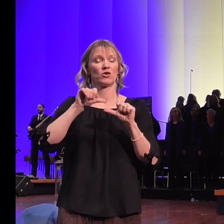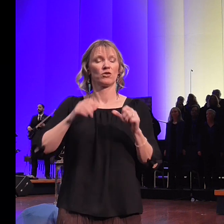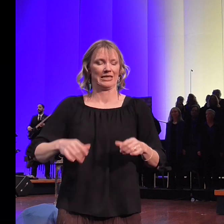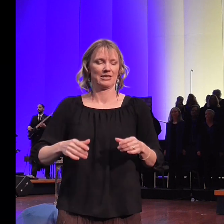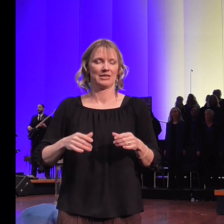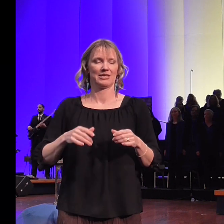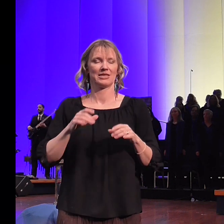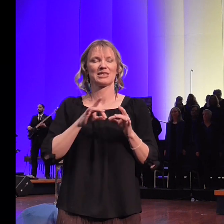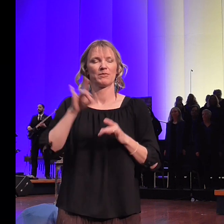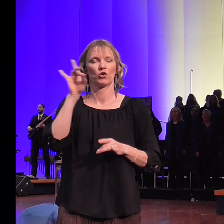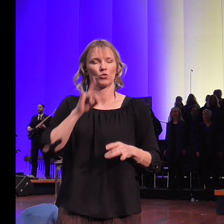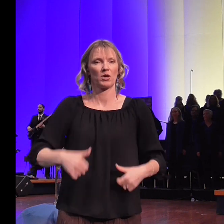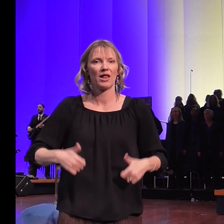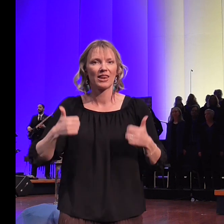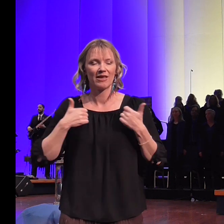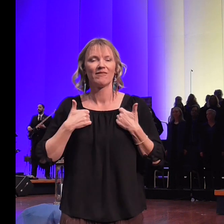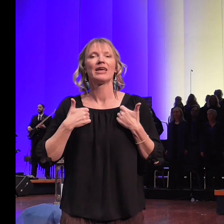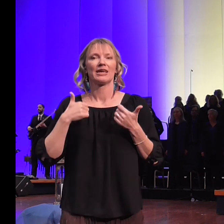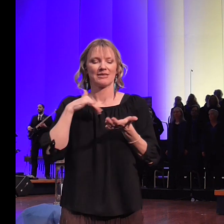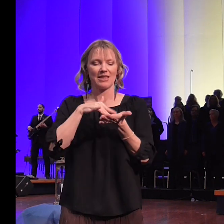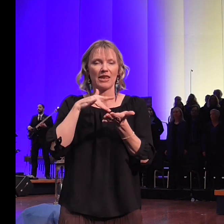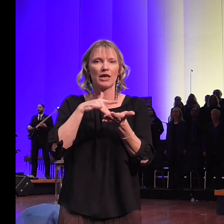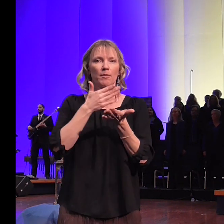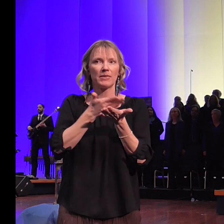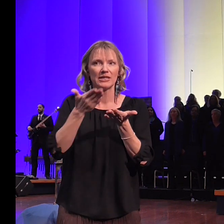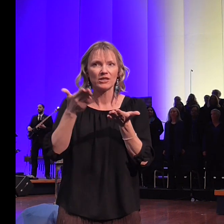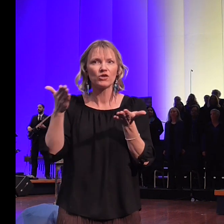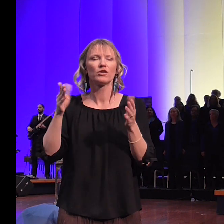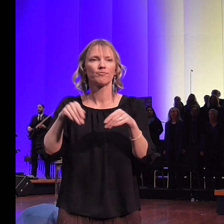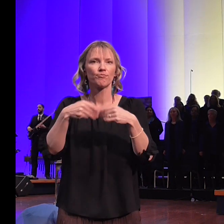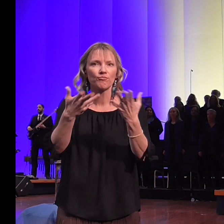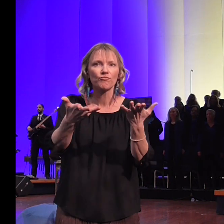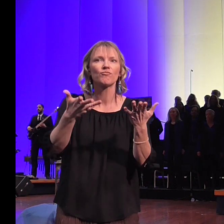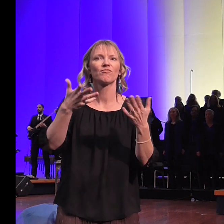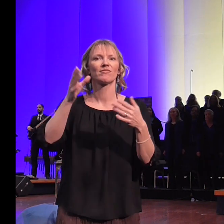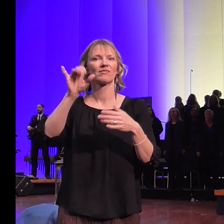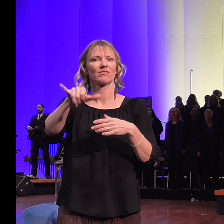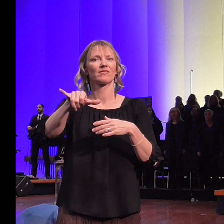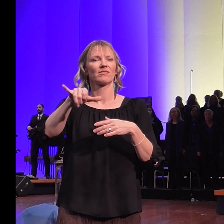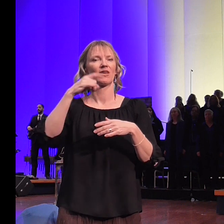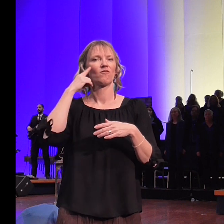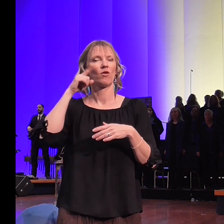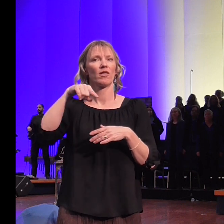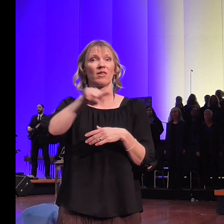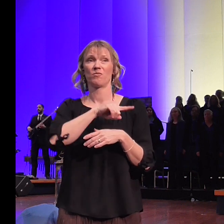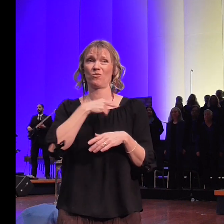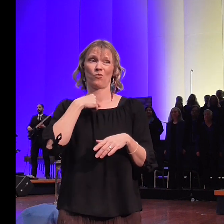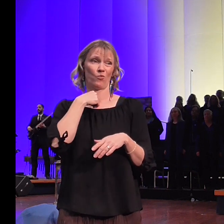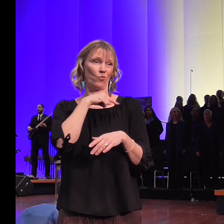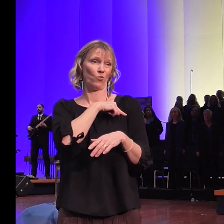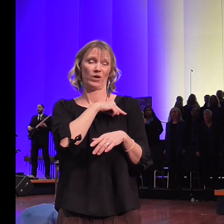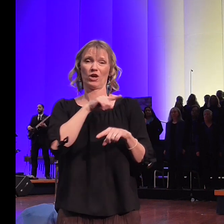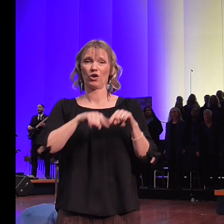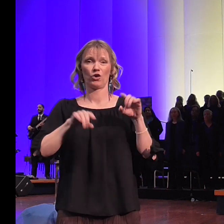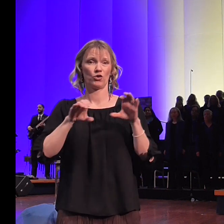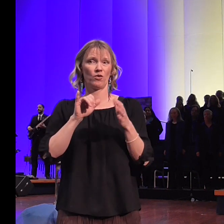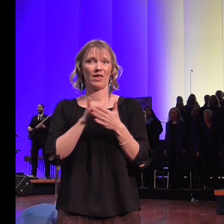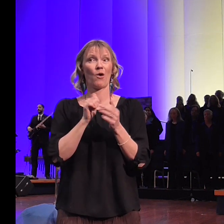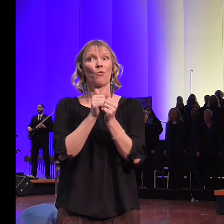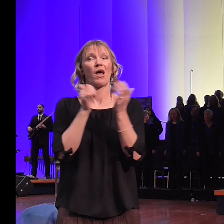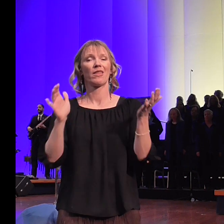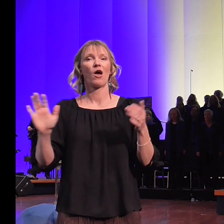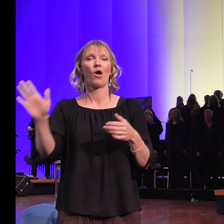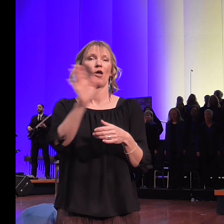study. And I know they're so grateful, but we are so grateful to get to provide that for them. And we wouldn't be able to do this without